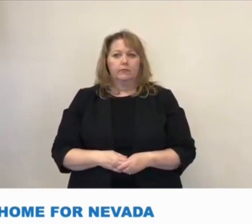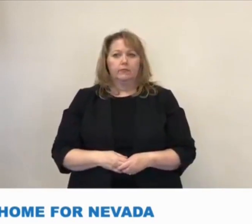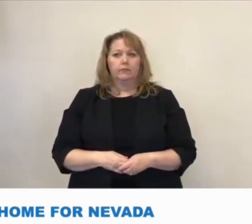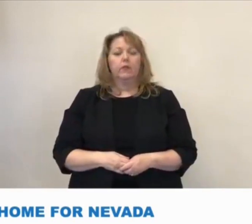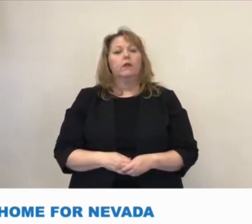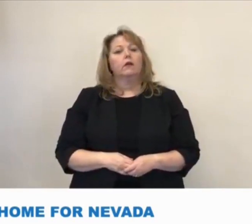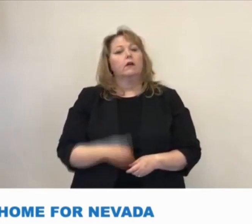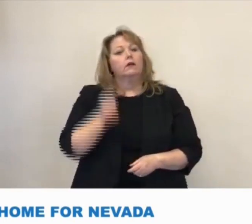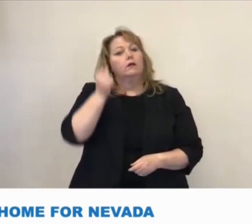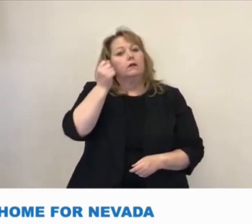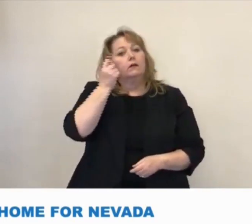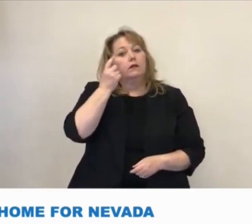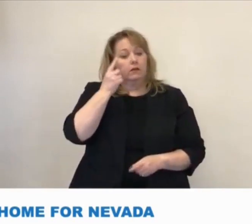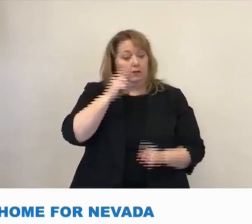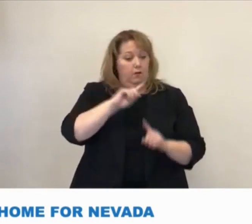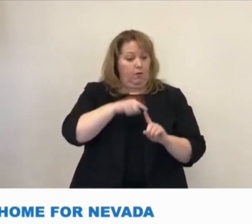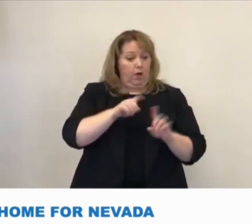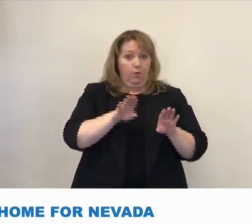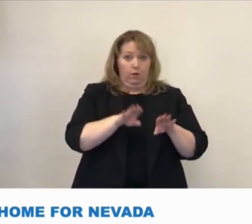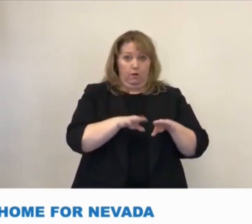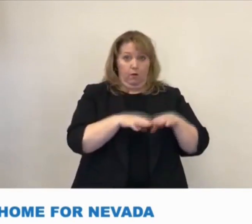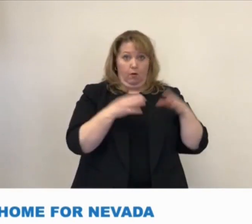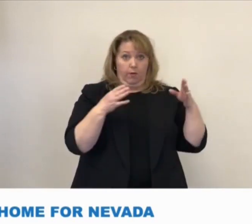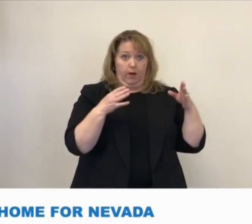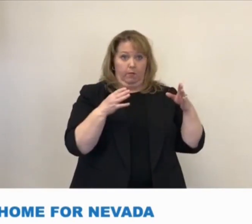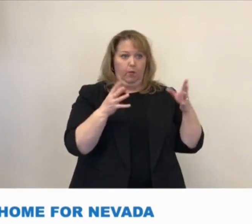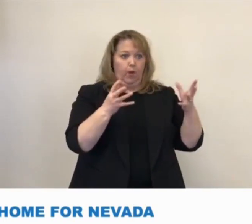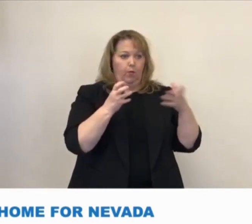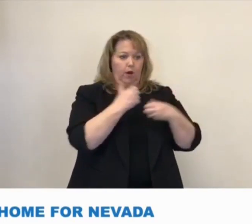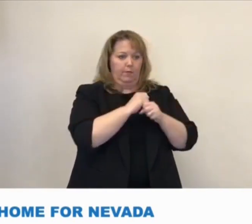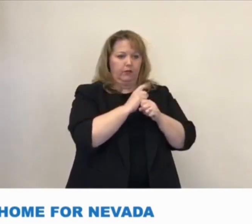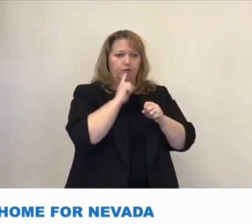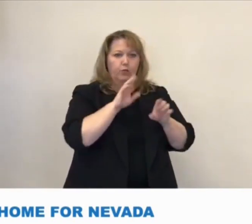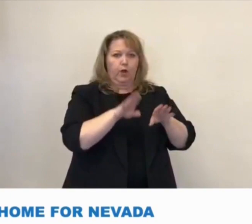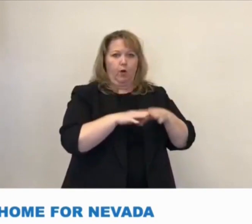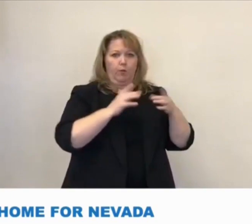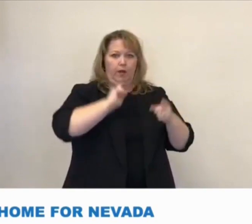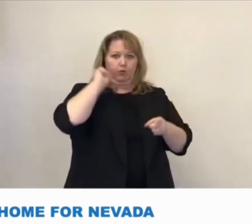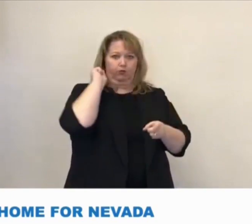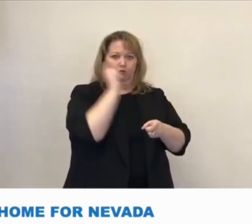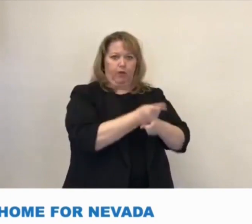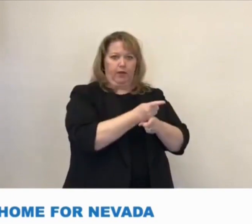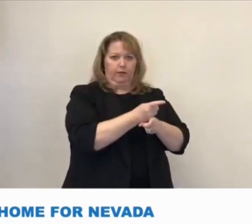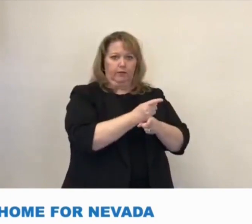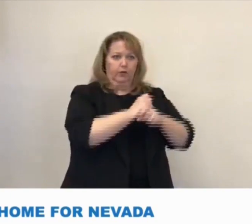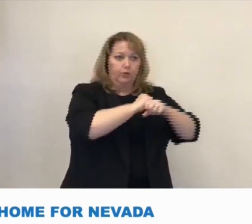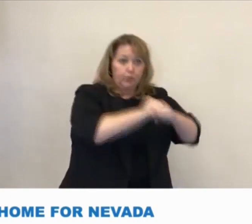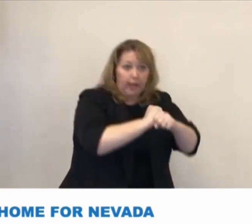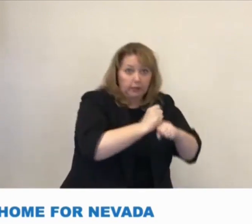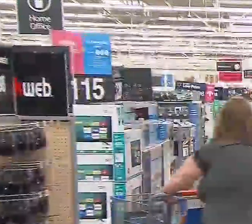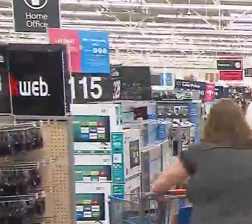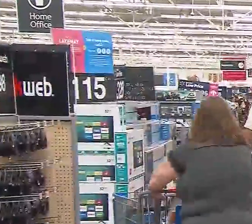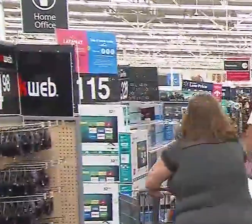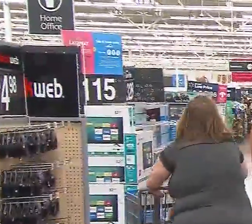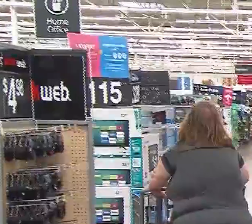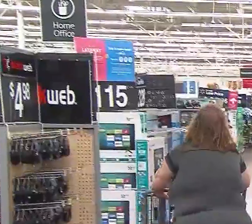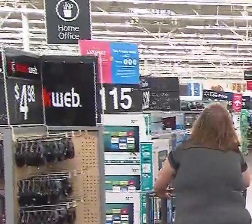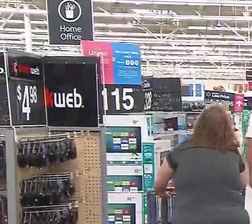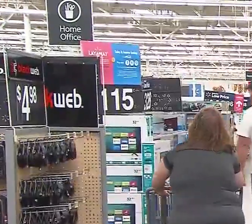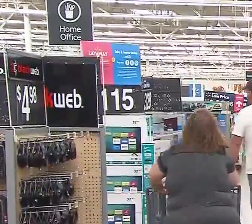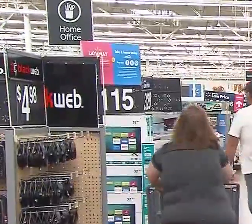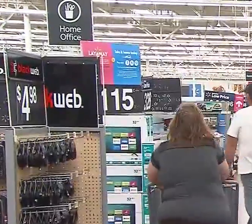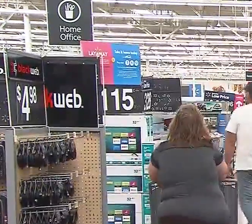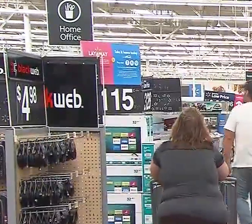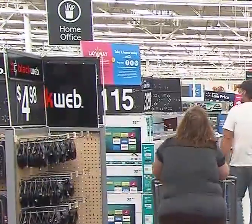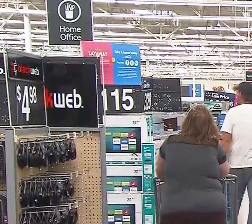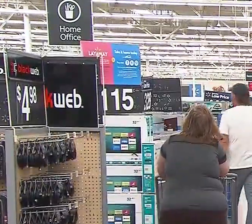right. And there are a number of factors experts are advising me on to define what that timeline looks like. And while that time